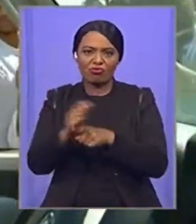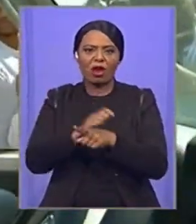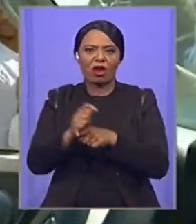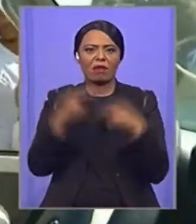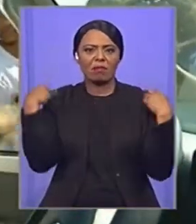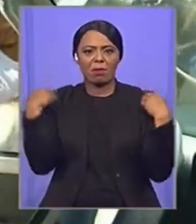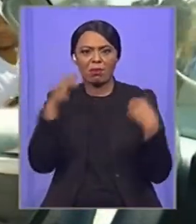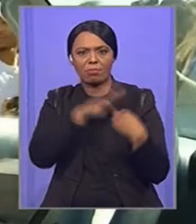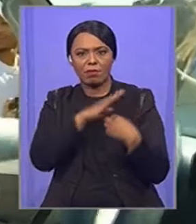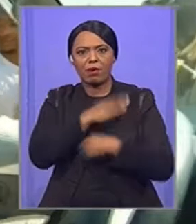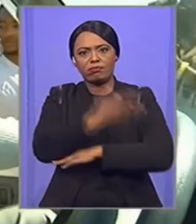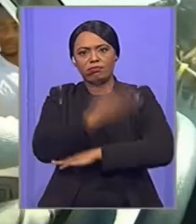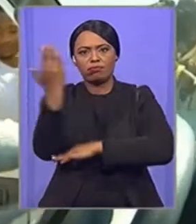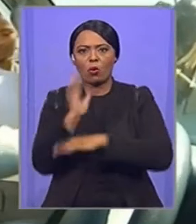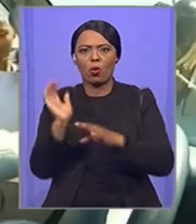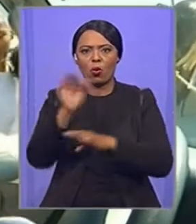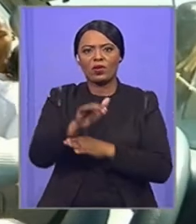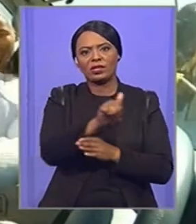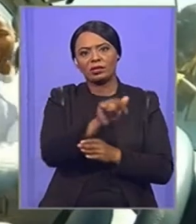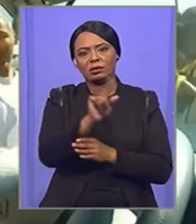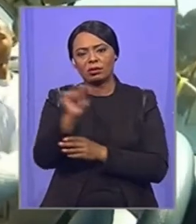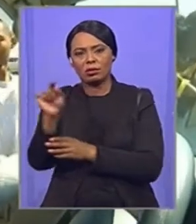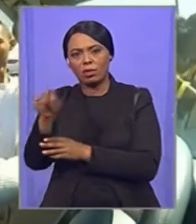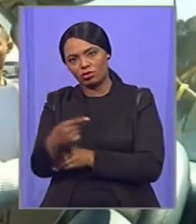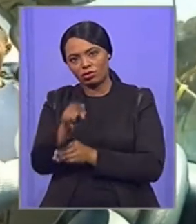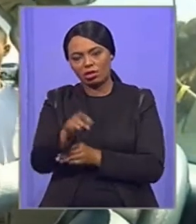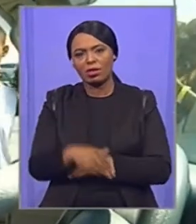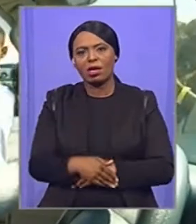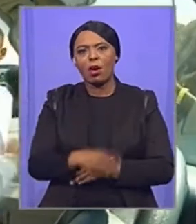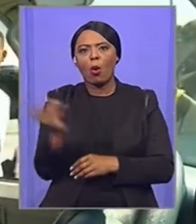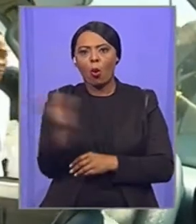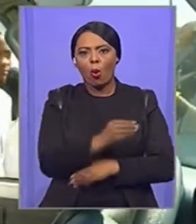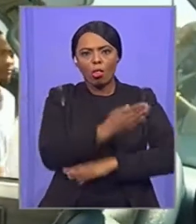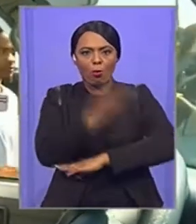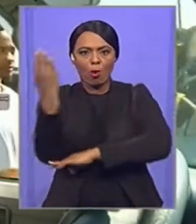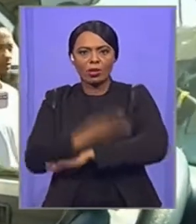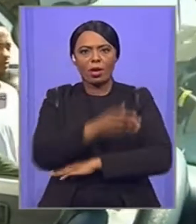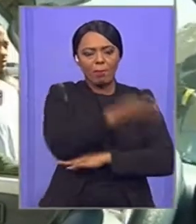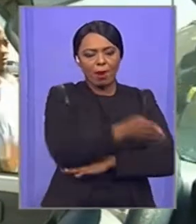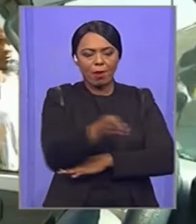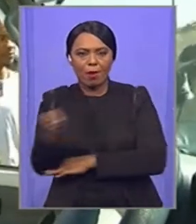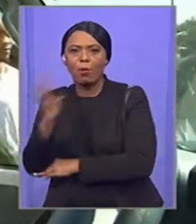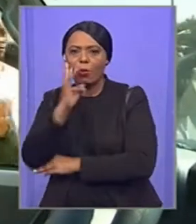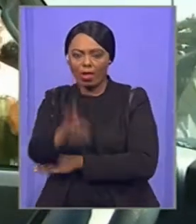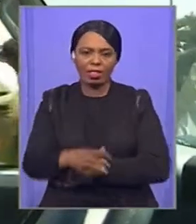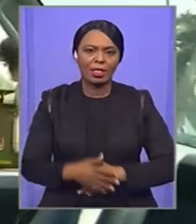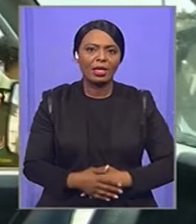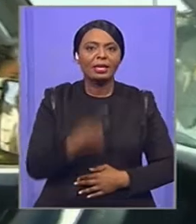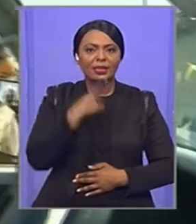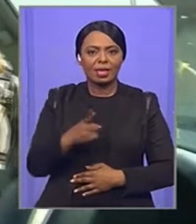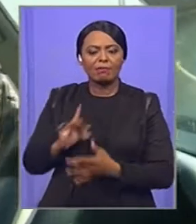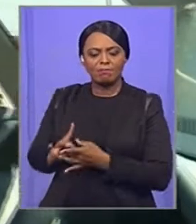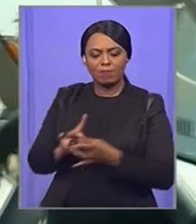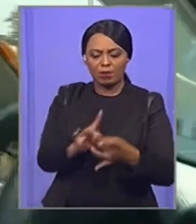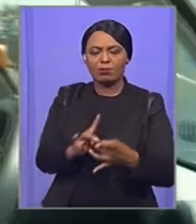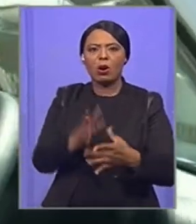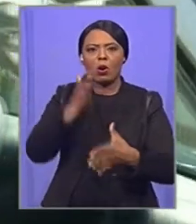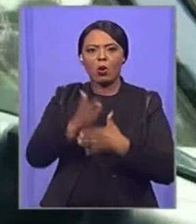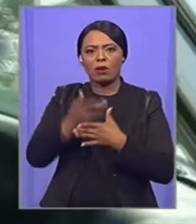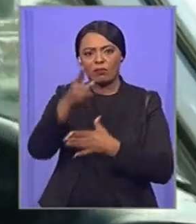go feta magolotshela dikilomitara tše 5 go bapa le mollwane o mongwe le o mongwe ka nageng. Ba e ka nne go šomela mmušo ka botshepegi